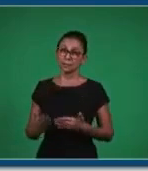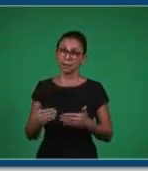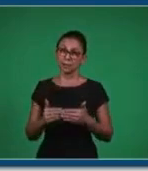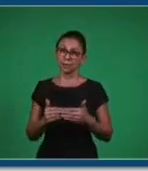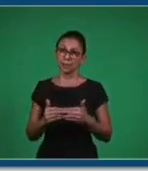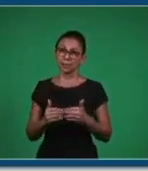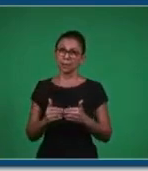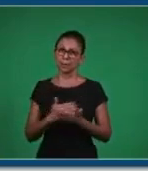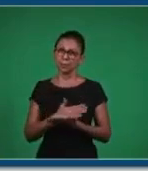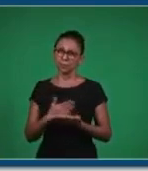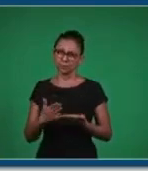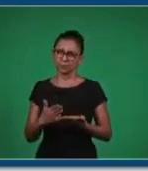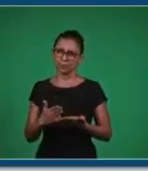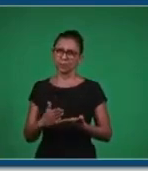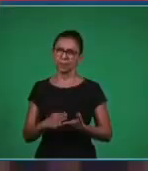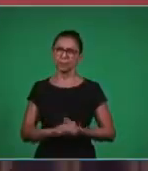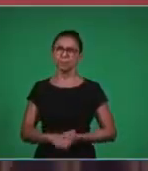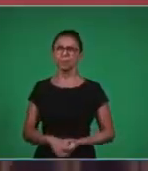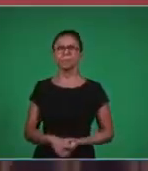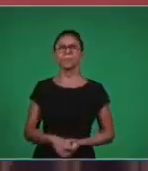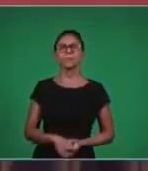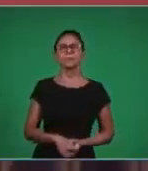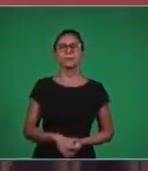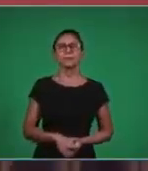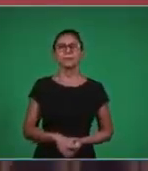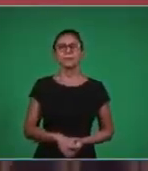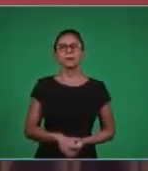that is going to bring this seminar to a